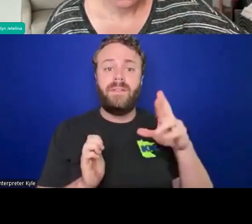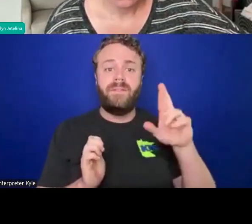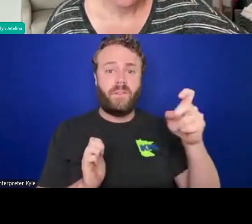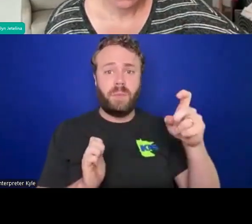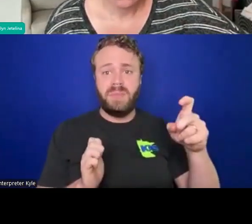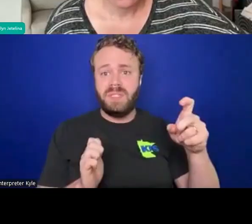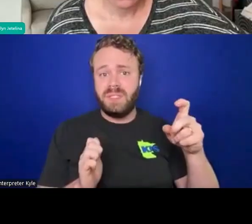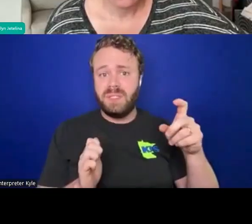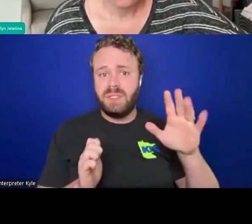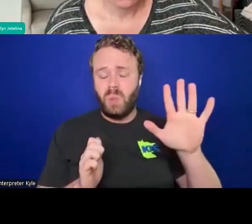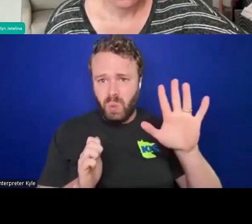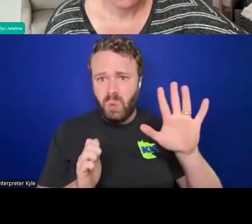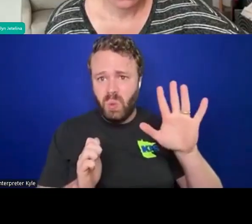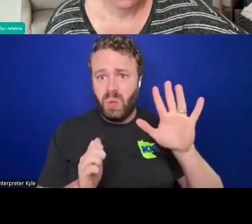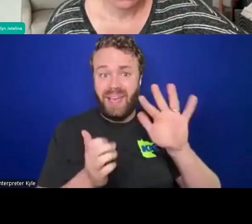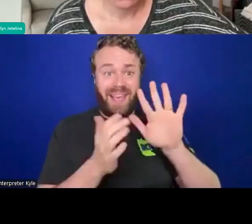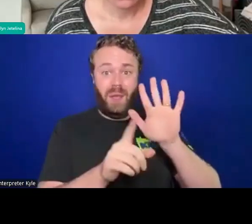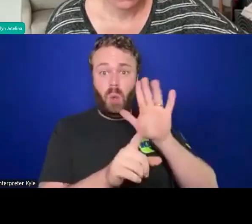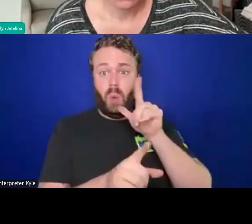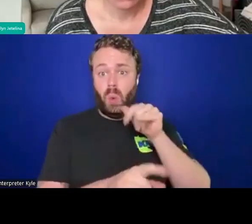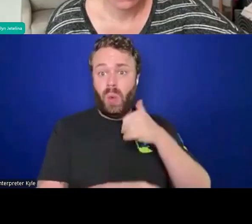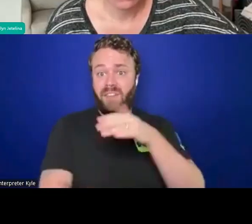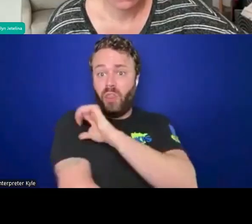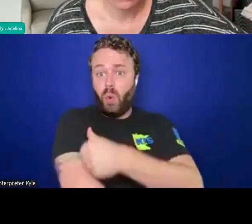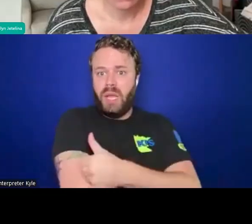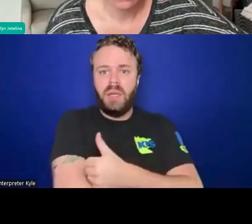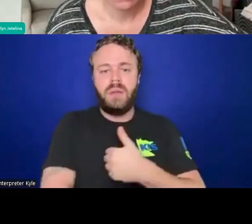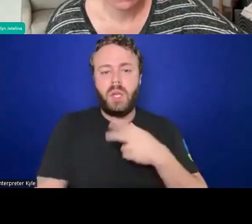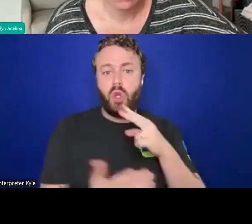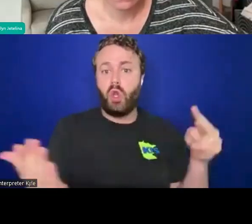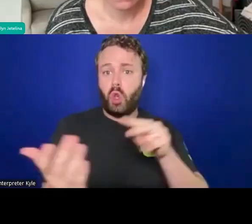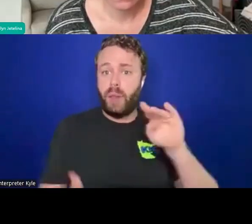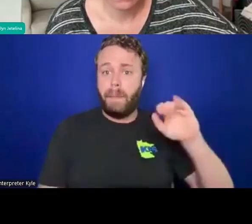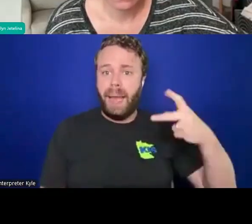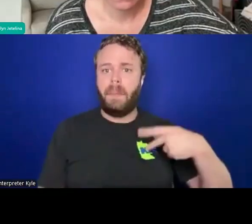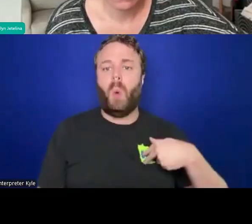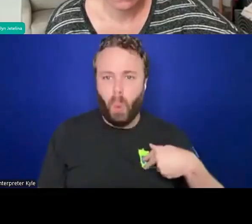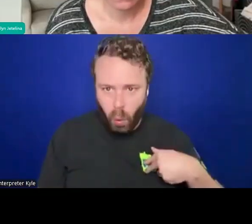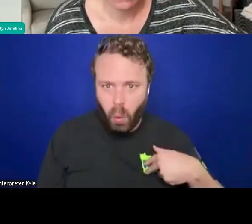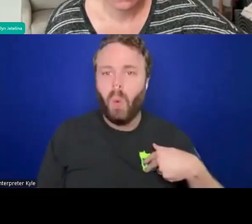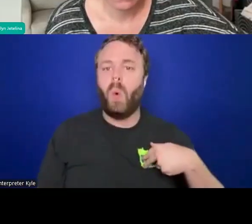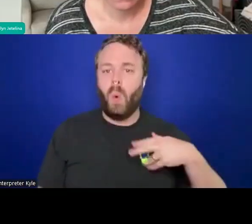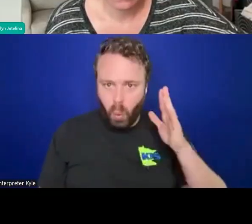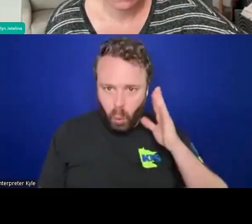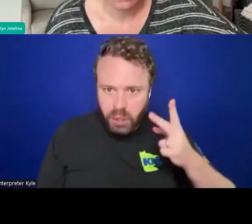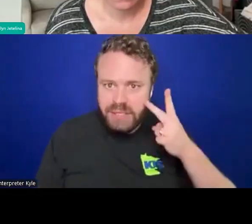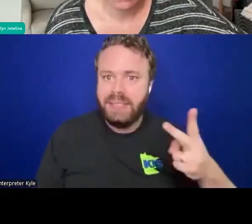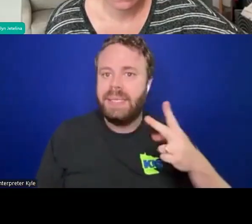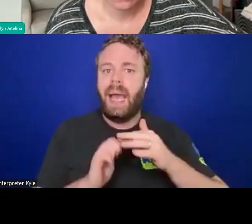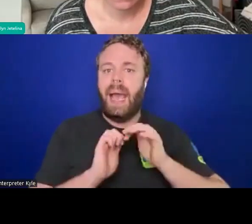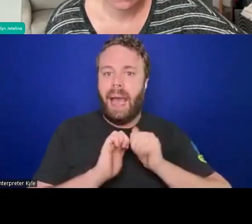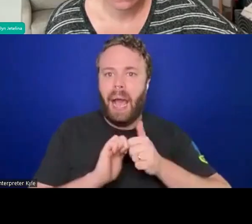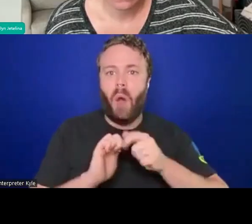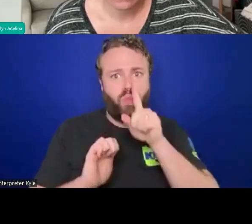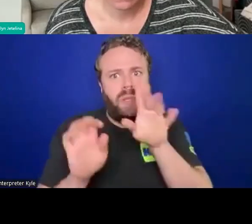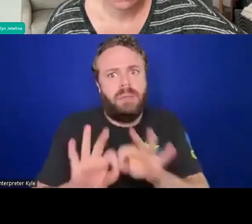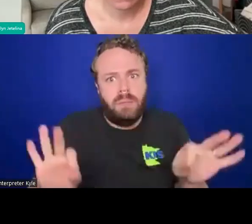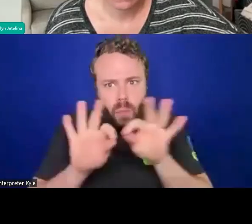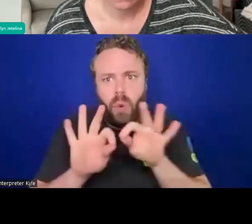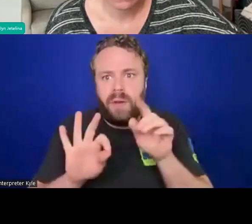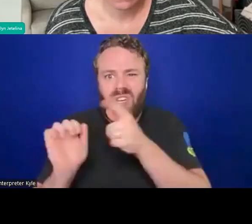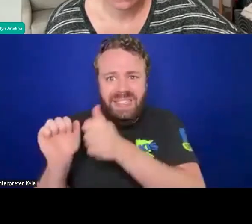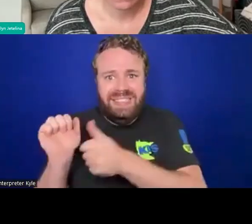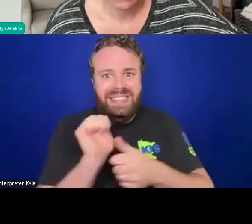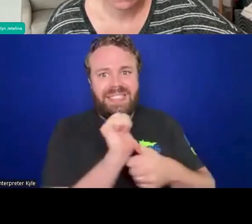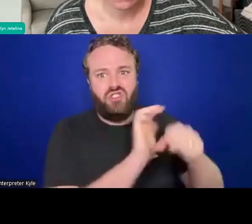you'll understand, for those who aren't deep in the weeds, just how 50 state strategy this really is, because each state